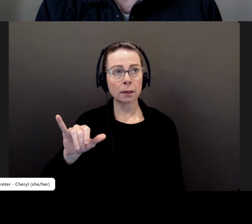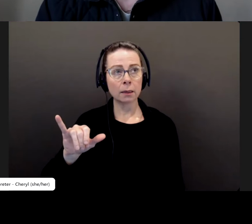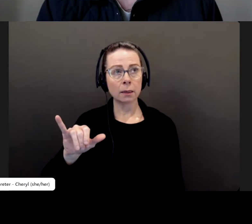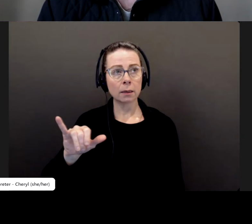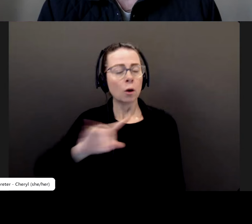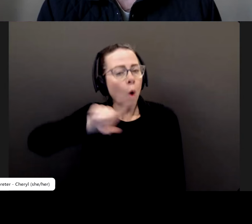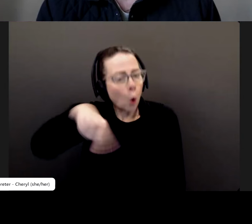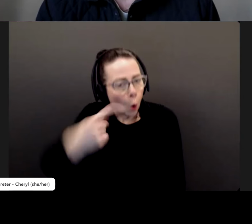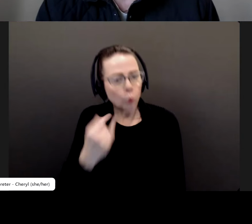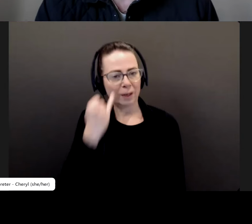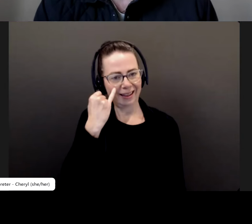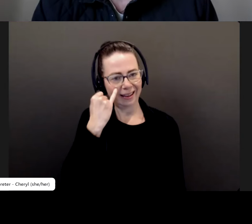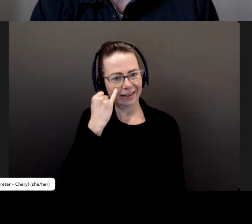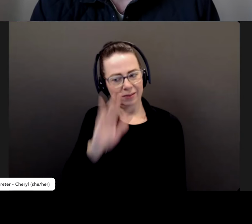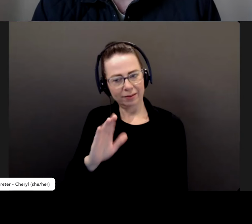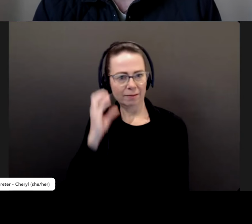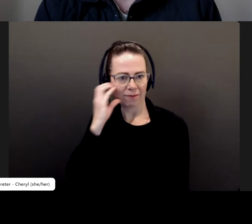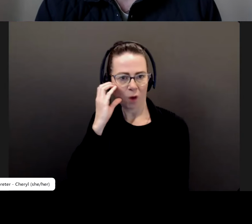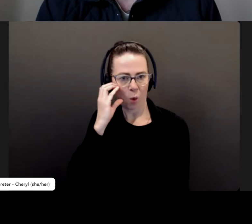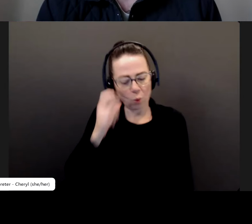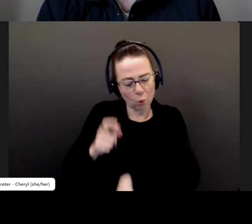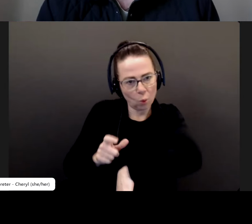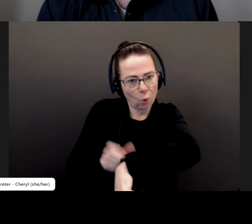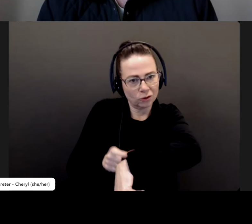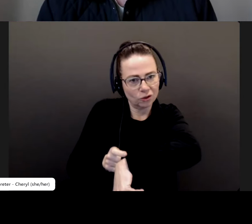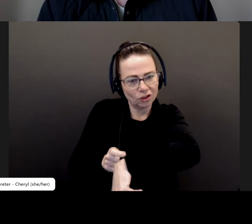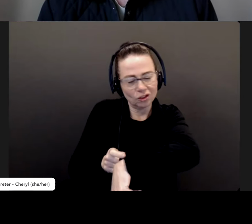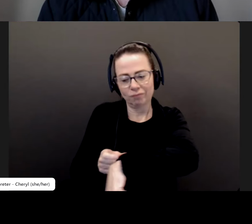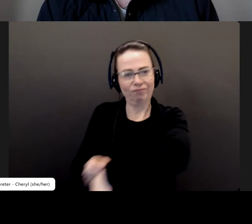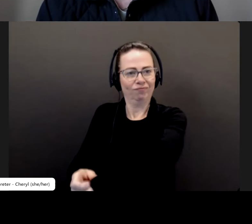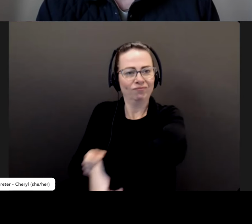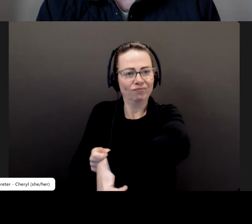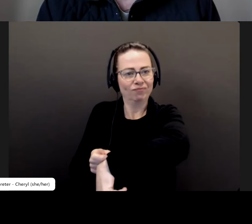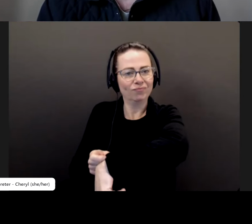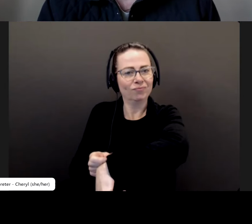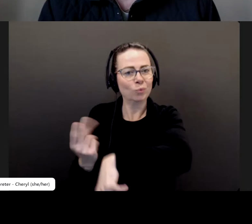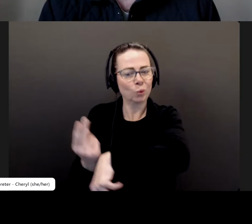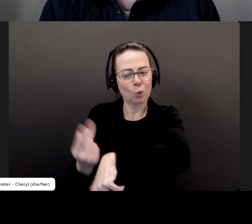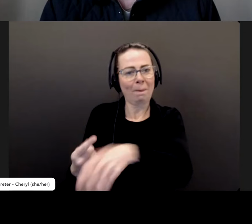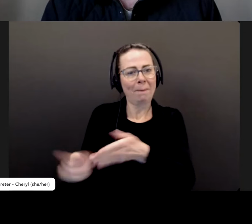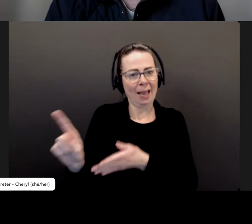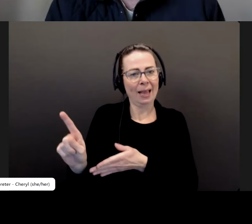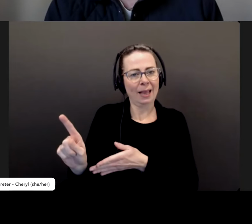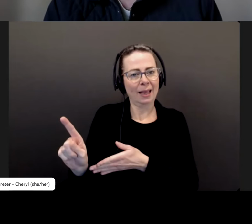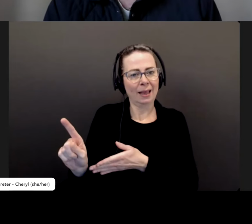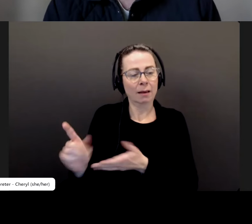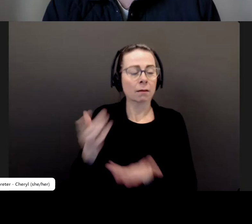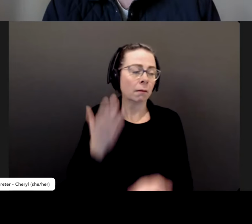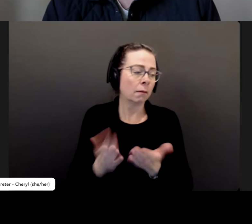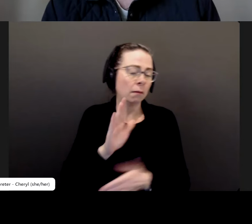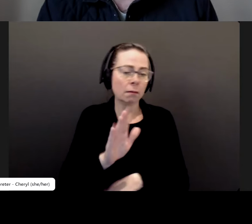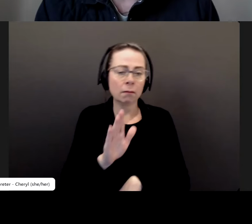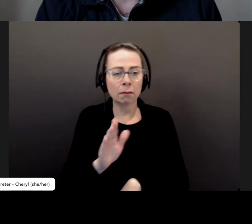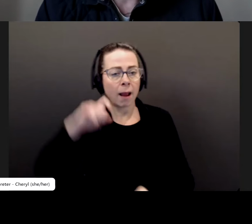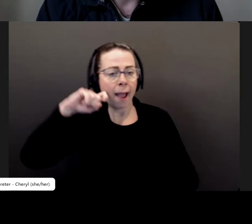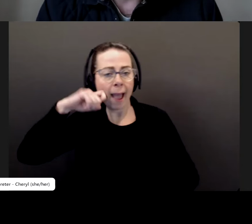specific, not bank specific. So you could have Apple Pay linked to a Scotiabank credit card and to a PayPal account and